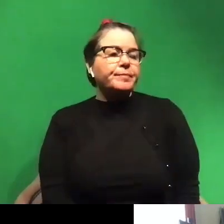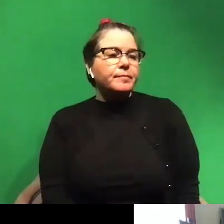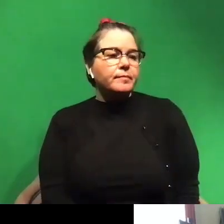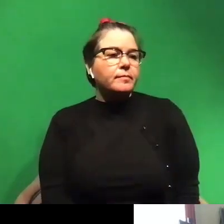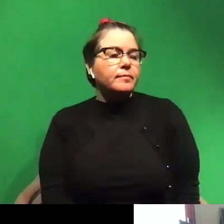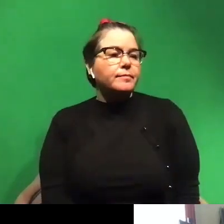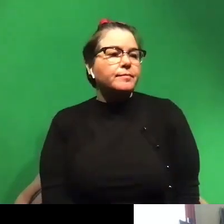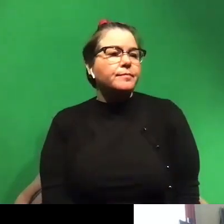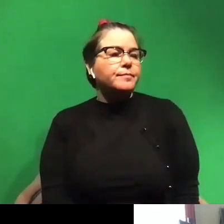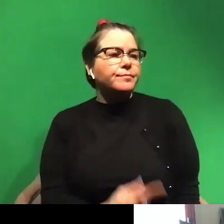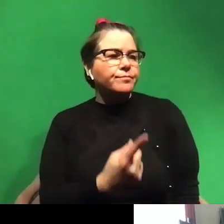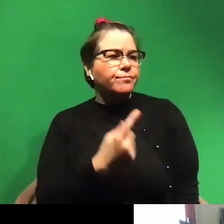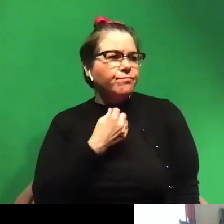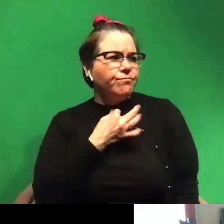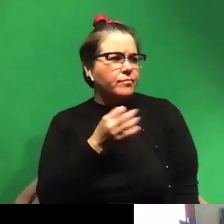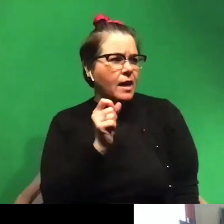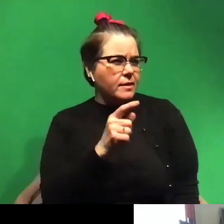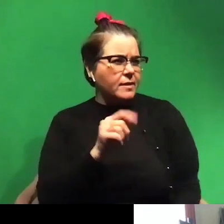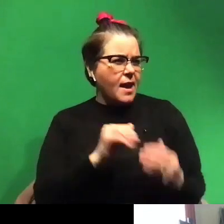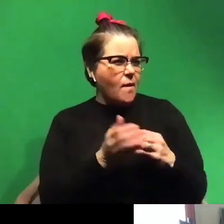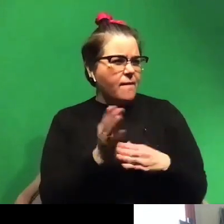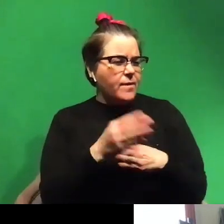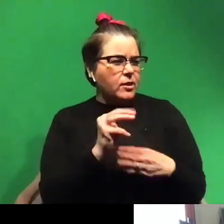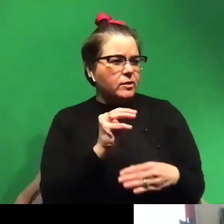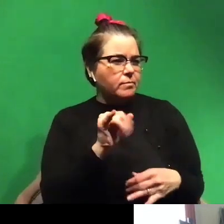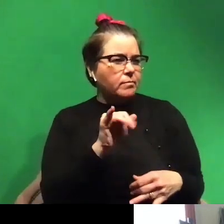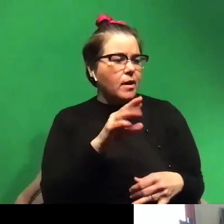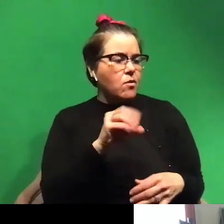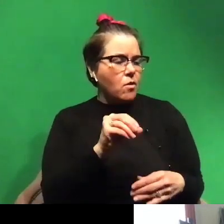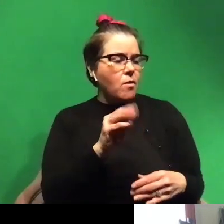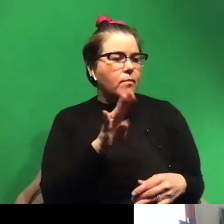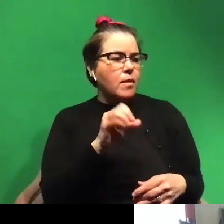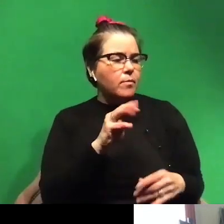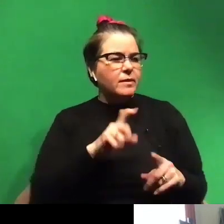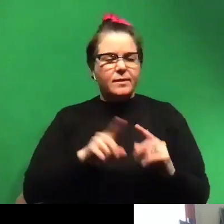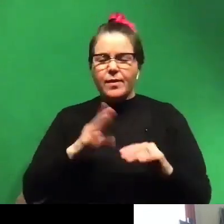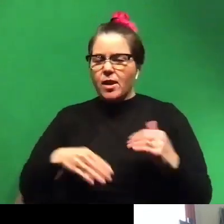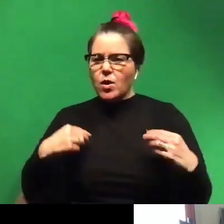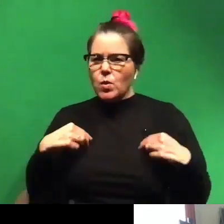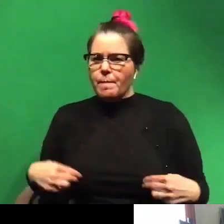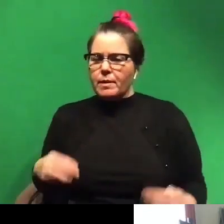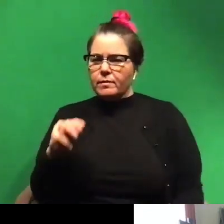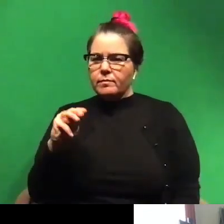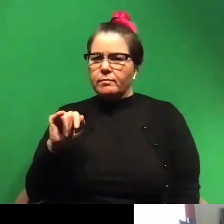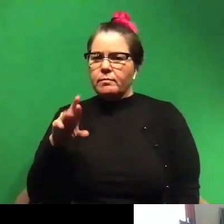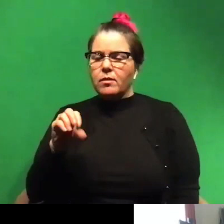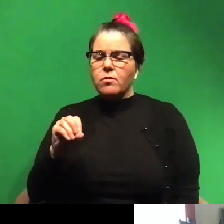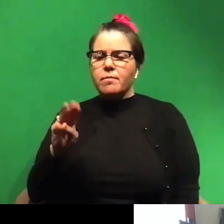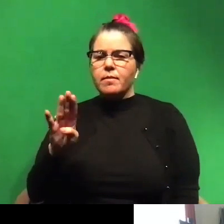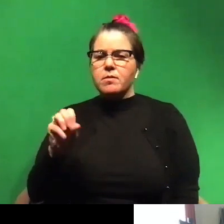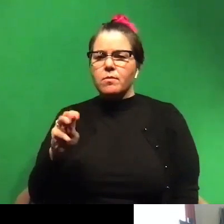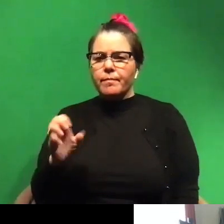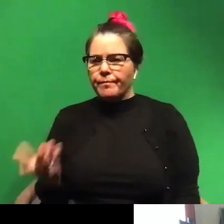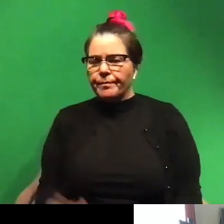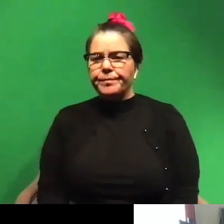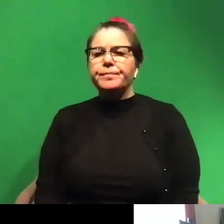like to know, how is the fish microbiome different from the human microbiome? That's a good question. So there are actually a lot